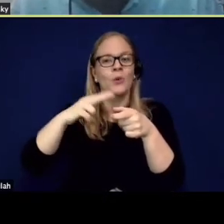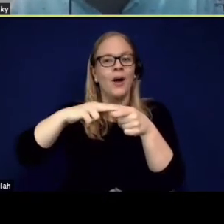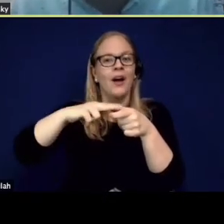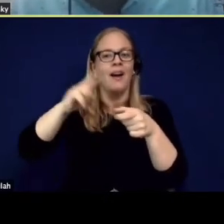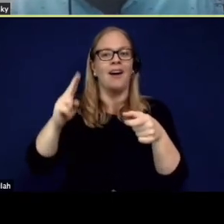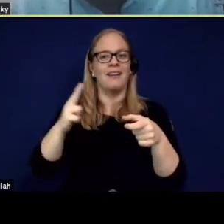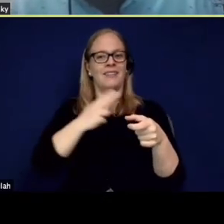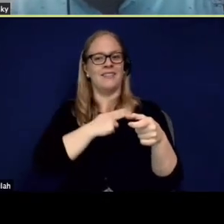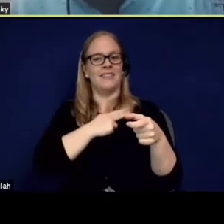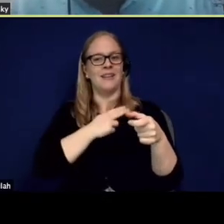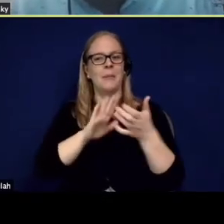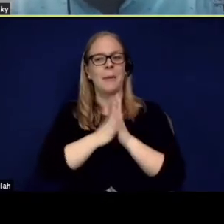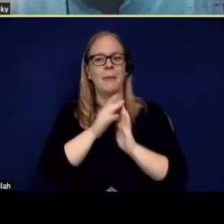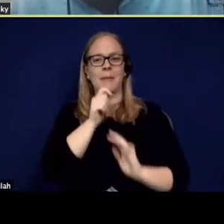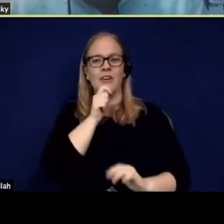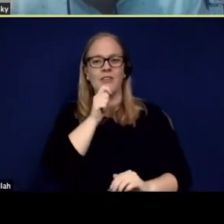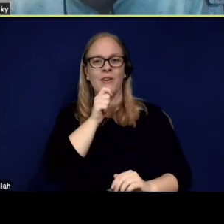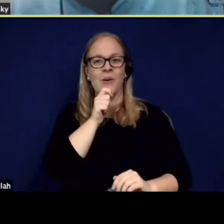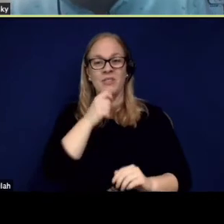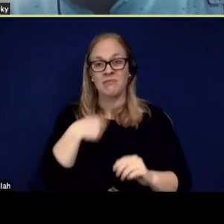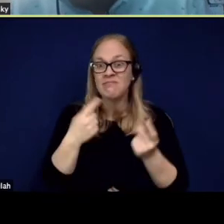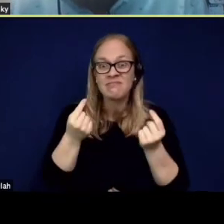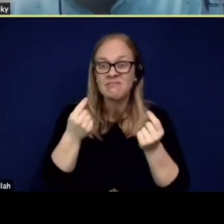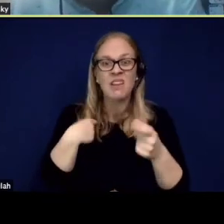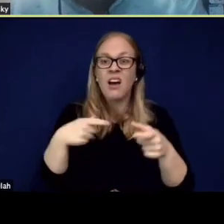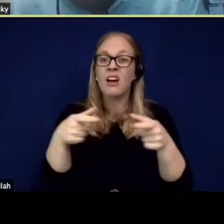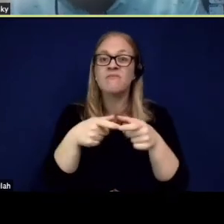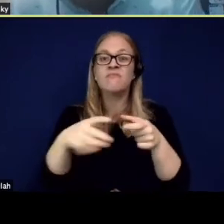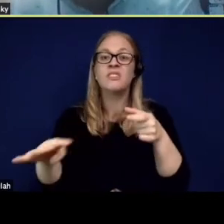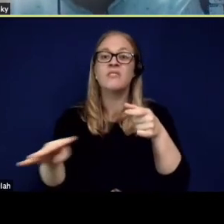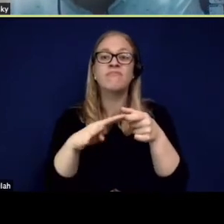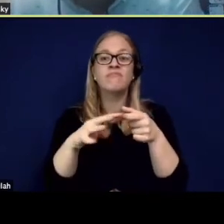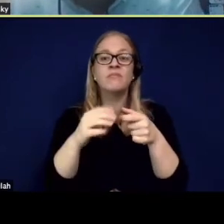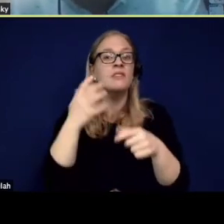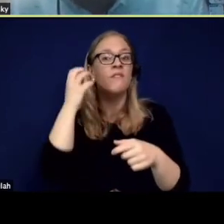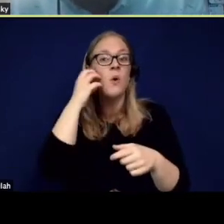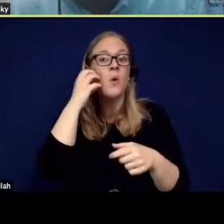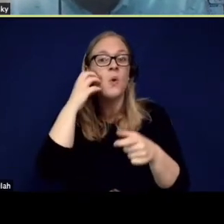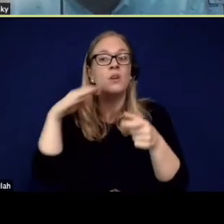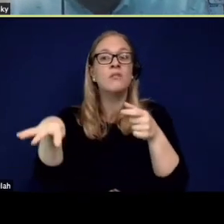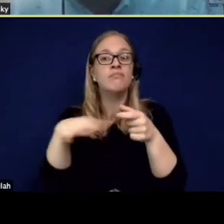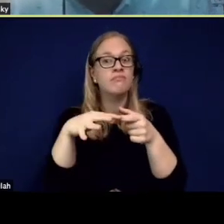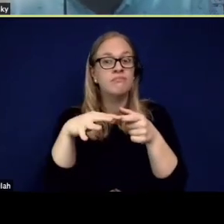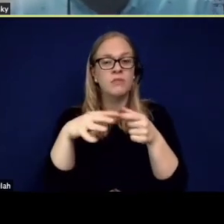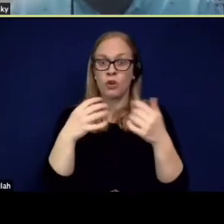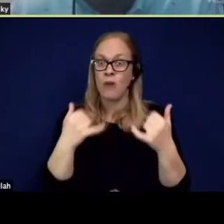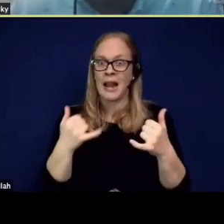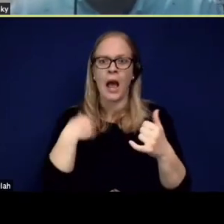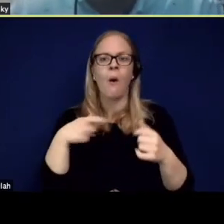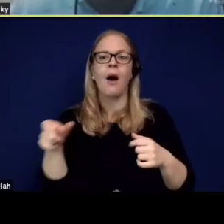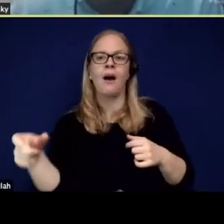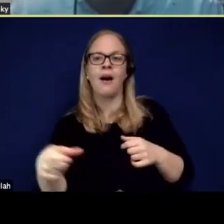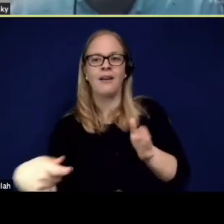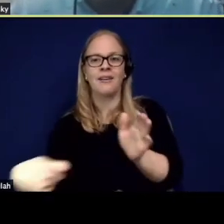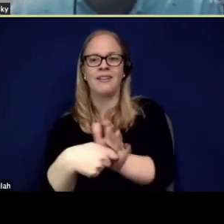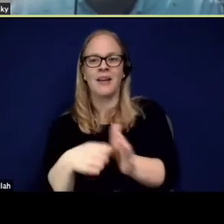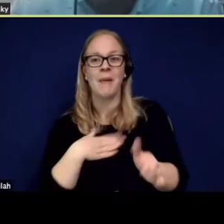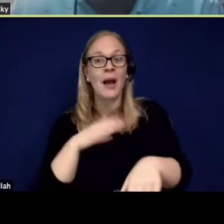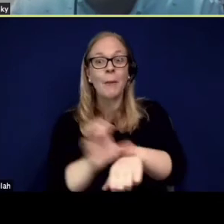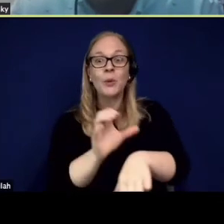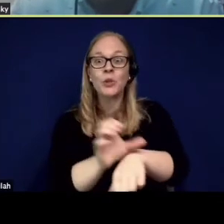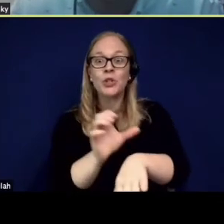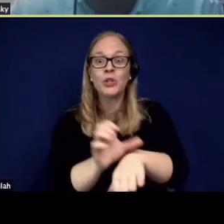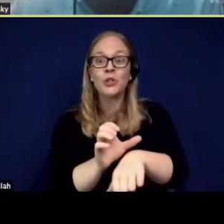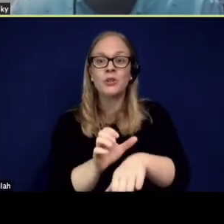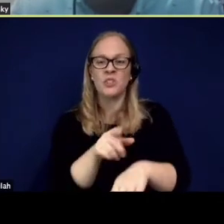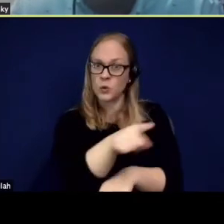paired, like I use it with my cell phone. Right now, I actually have a little transmitter connected to my computer, so it allows me to hear